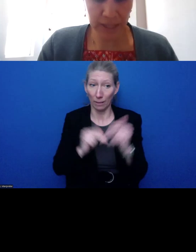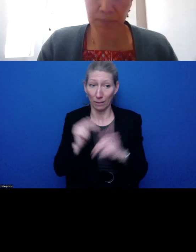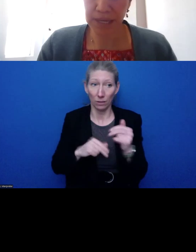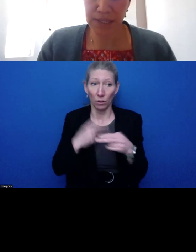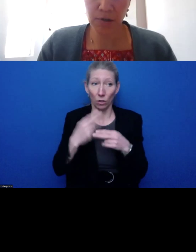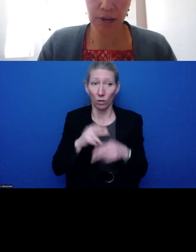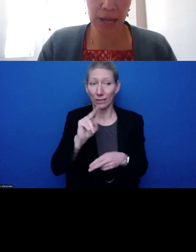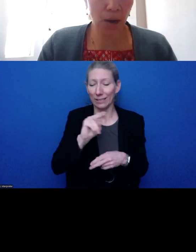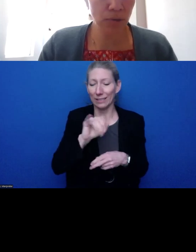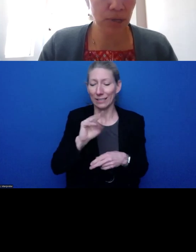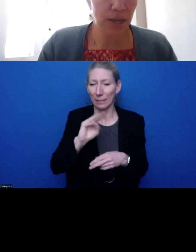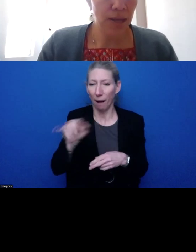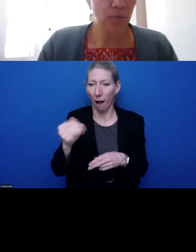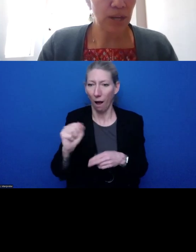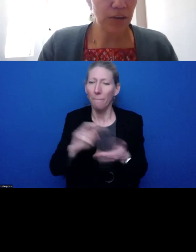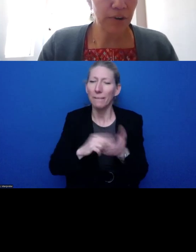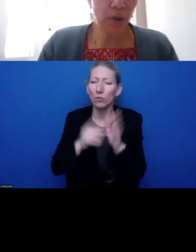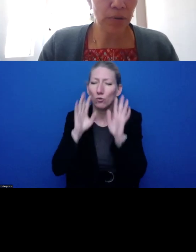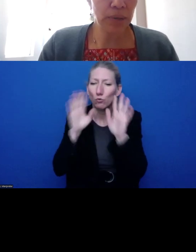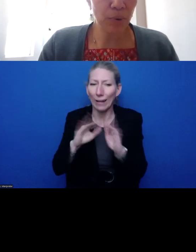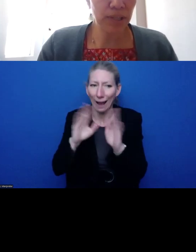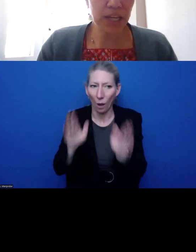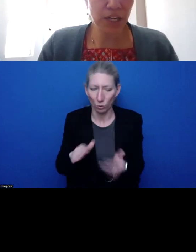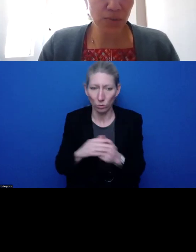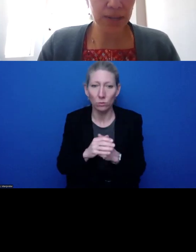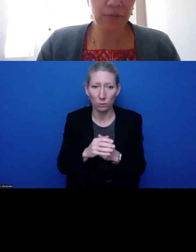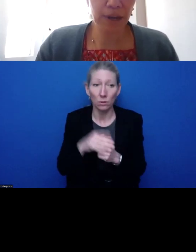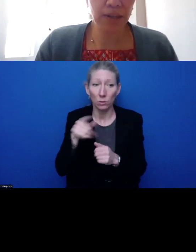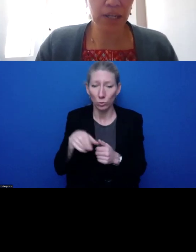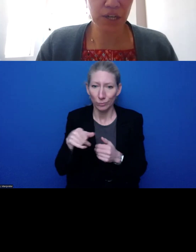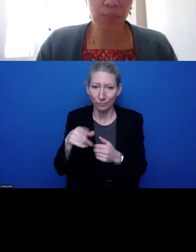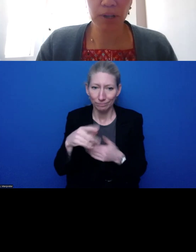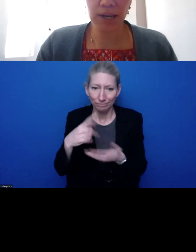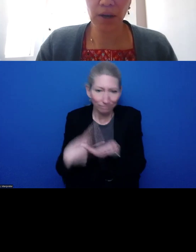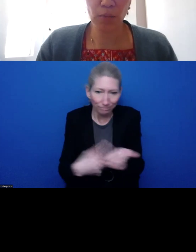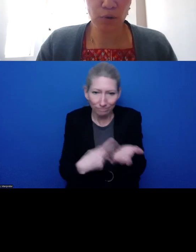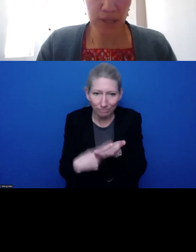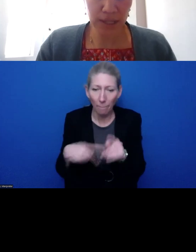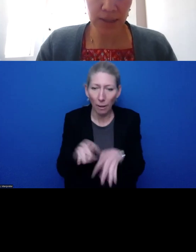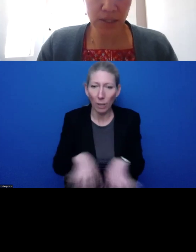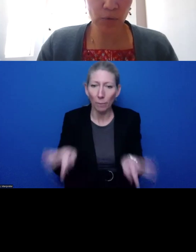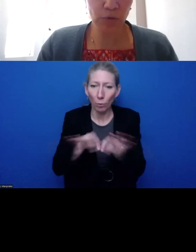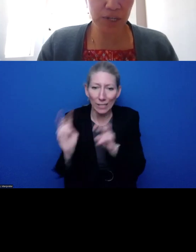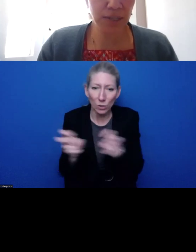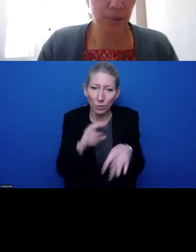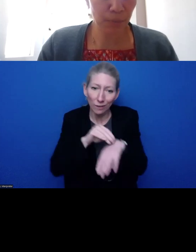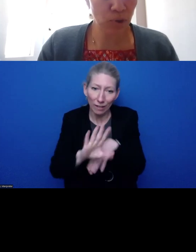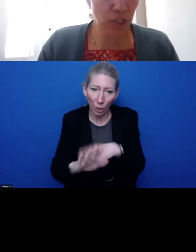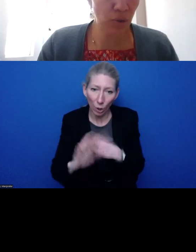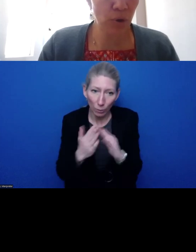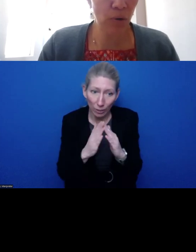Nimha, that means Great House, to deliver on important issues that affect the K'iche' political community, these